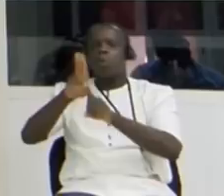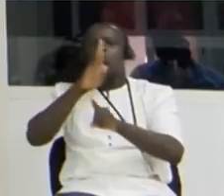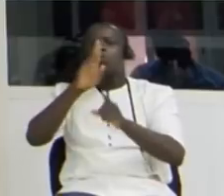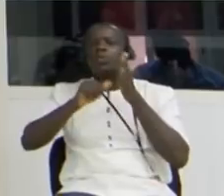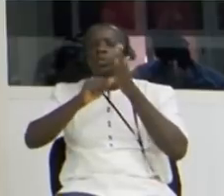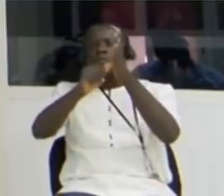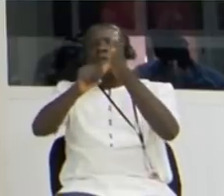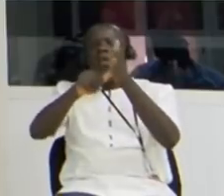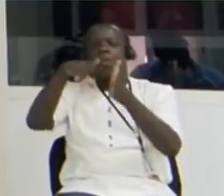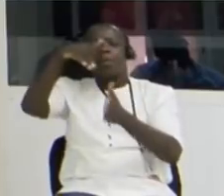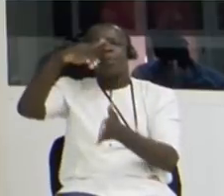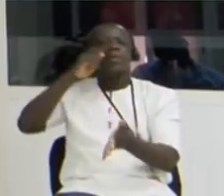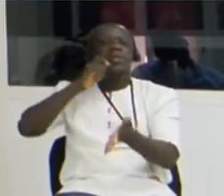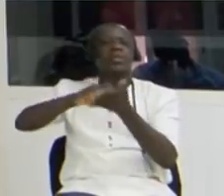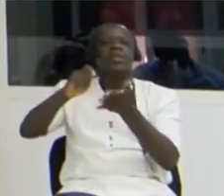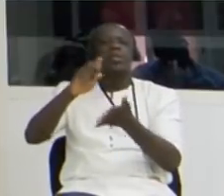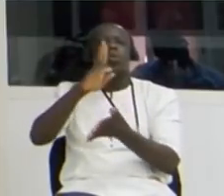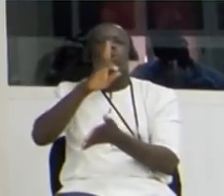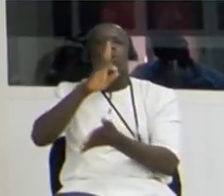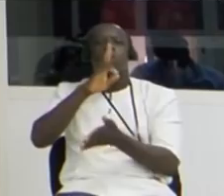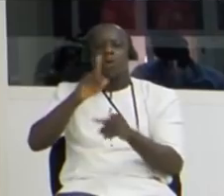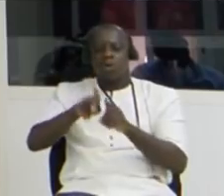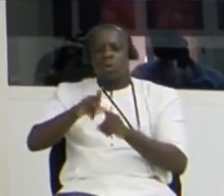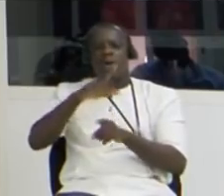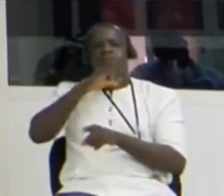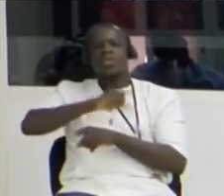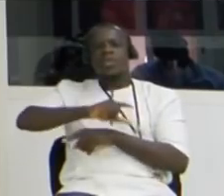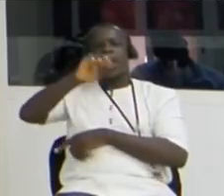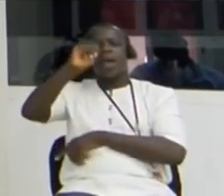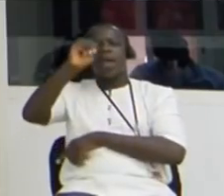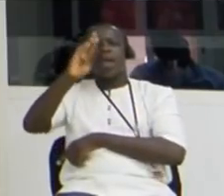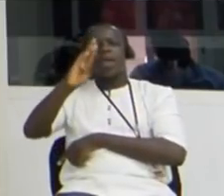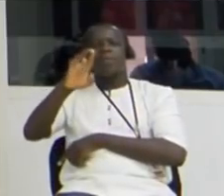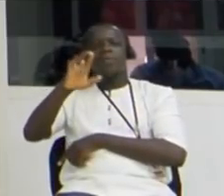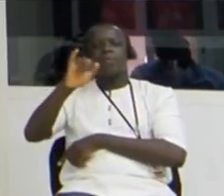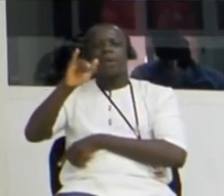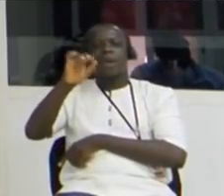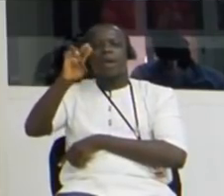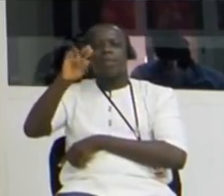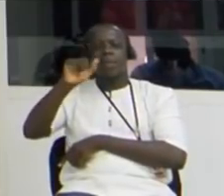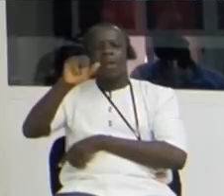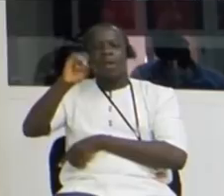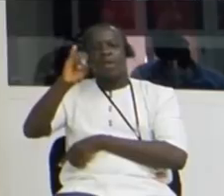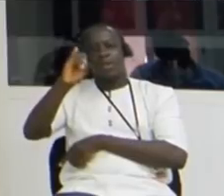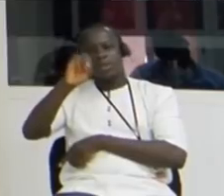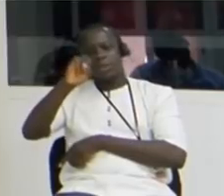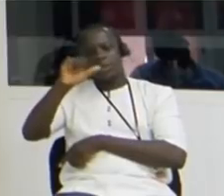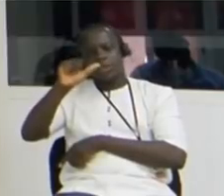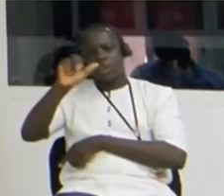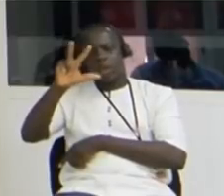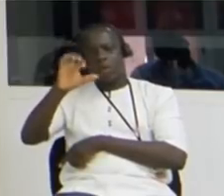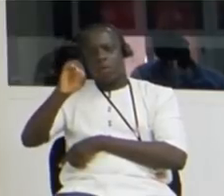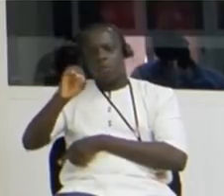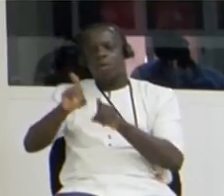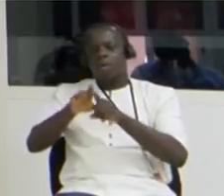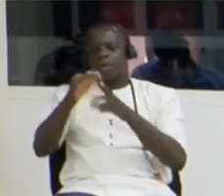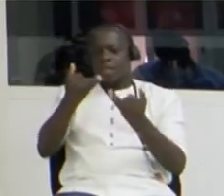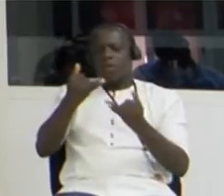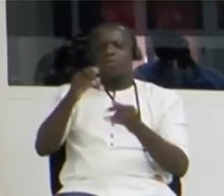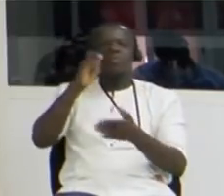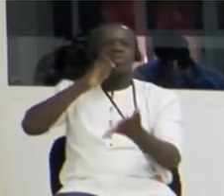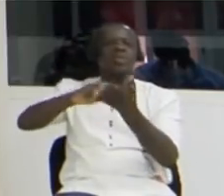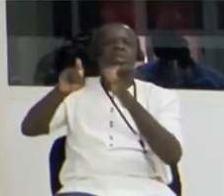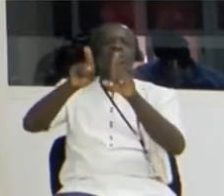time? He is now our Permanent Secretary, Mr. Ibrahim Asisao. And who was the Secretary General at the time? I